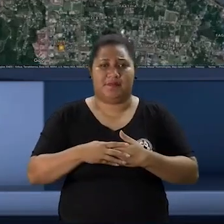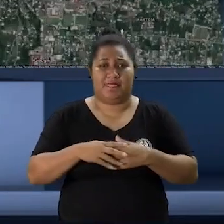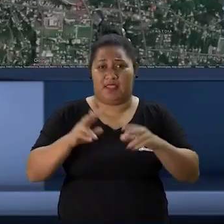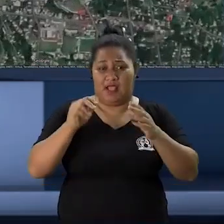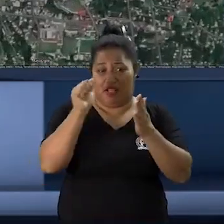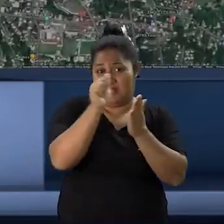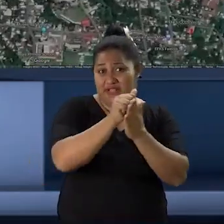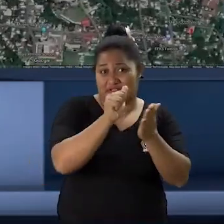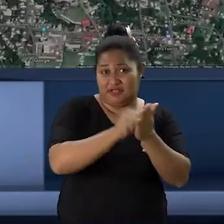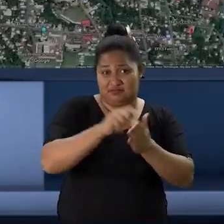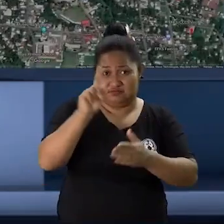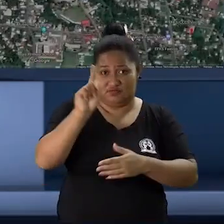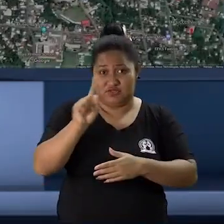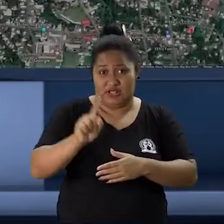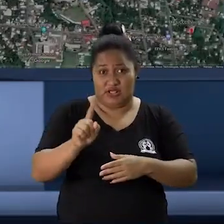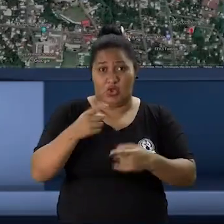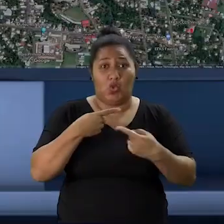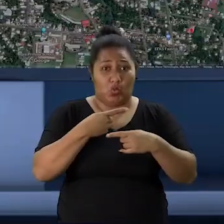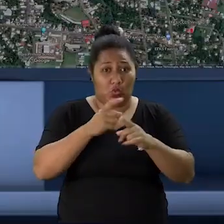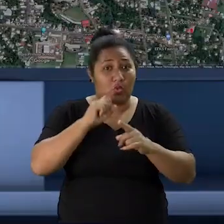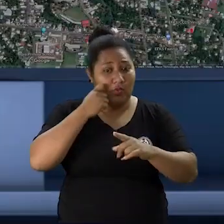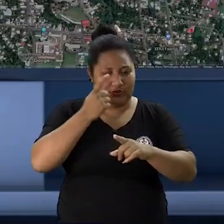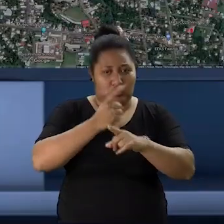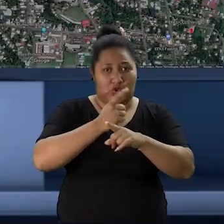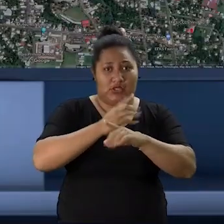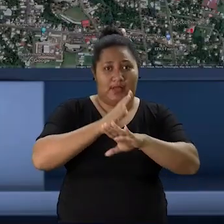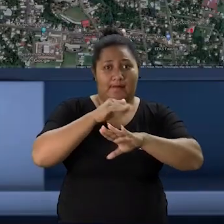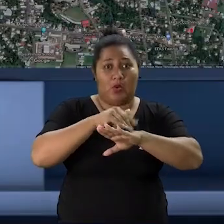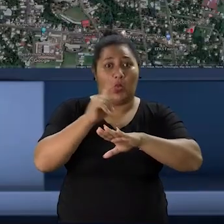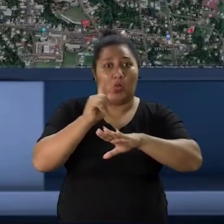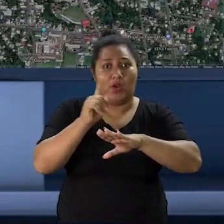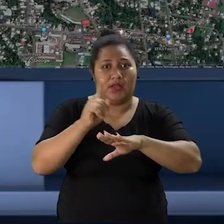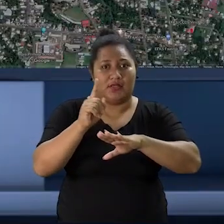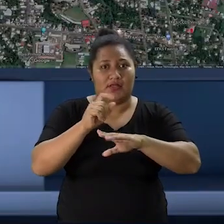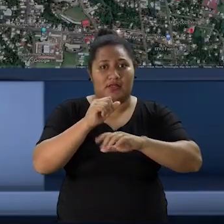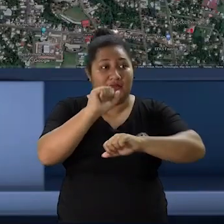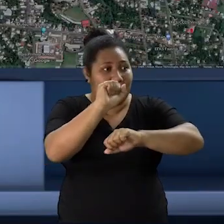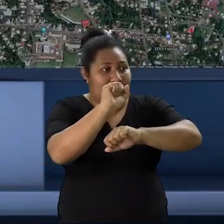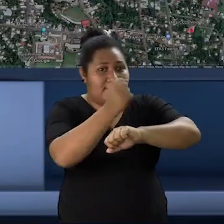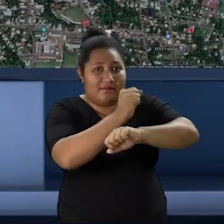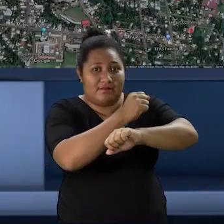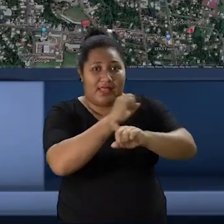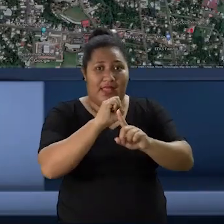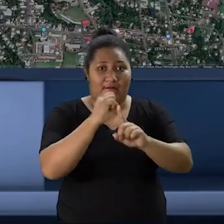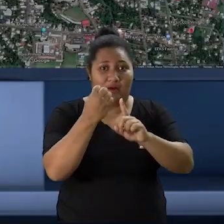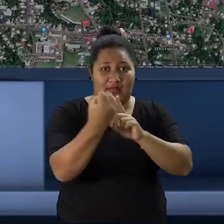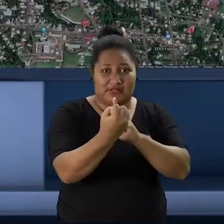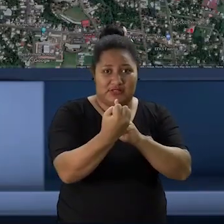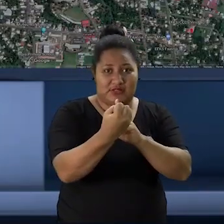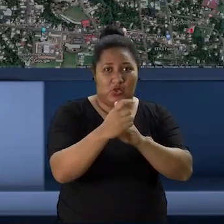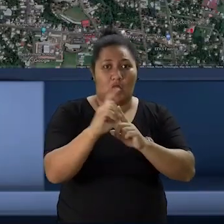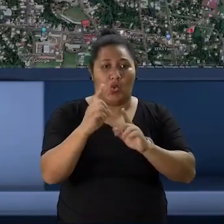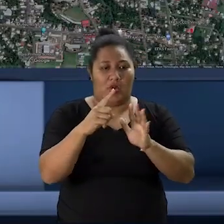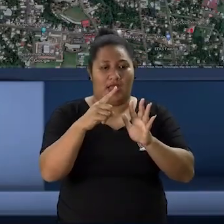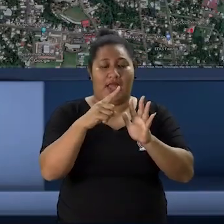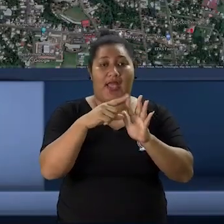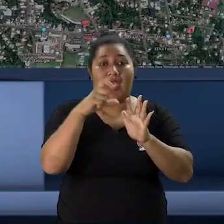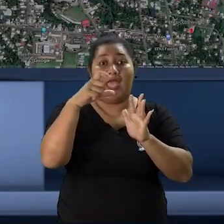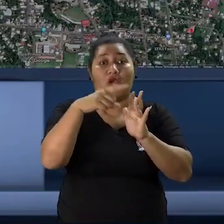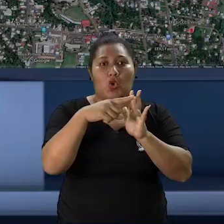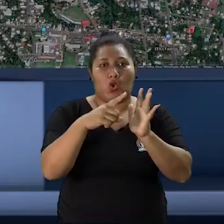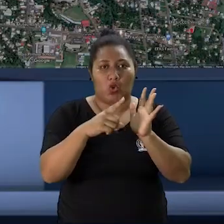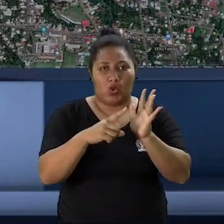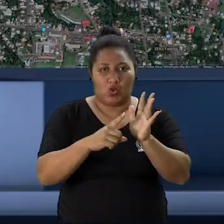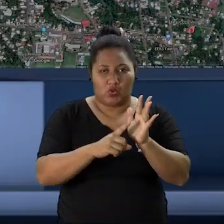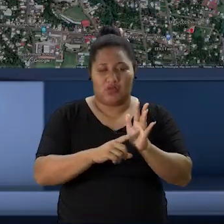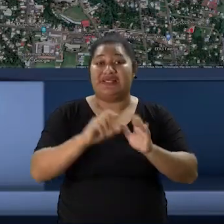for today, we will be talking about the inshore marine environment or ecosystem and